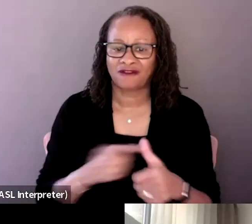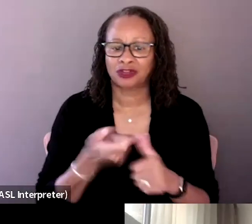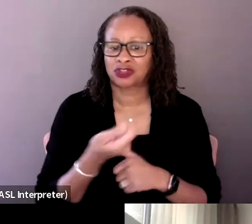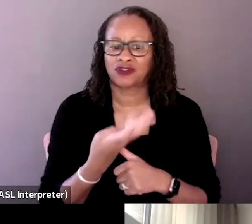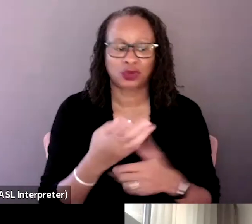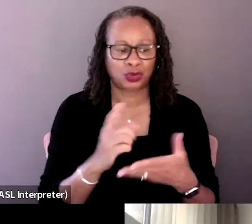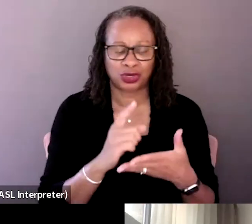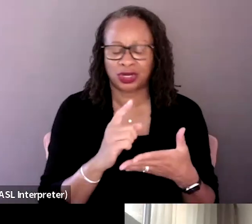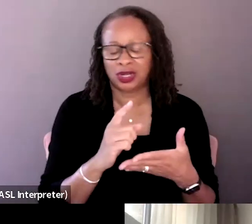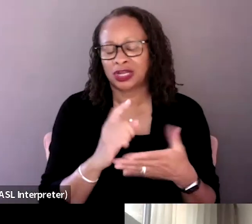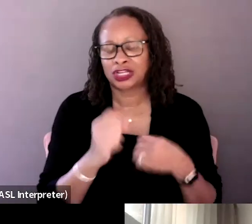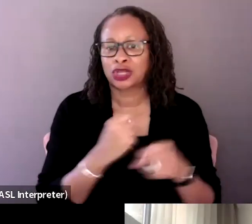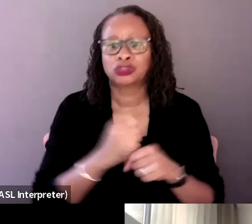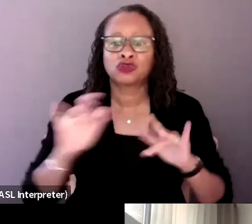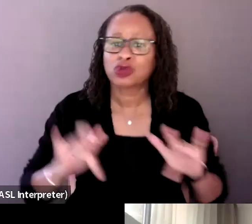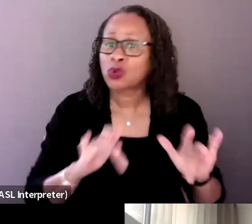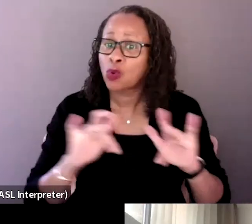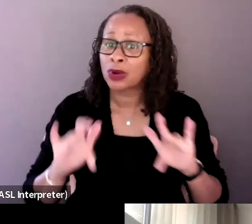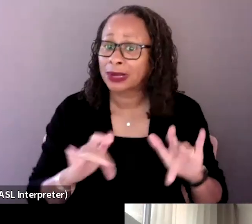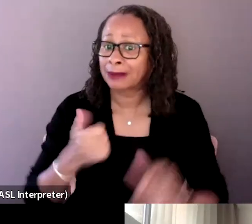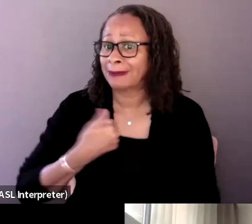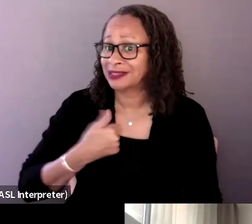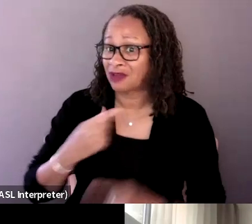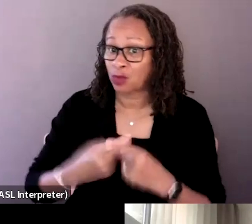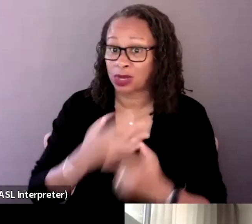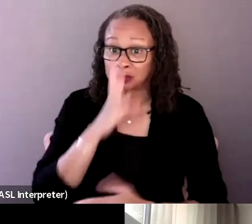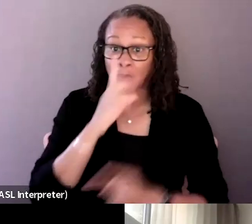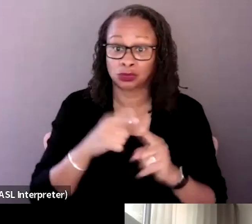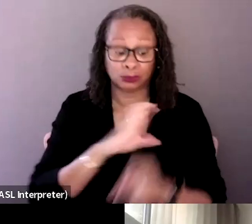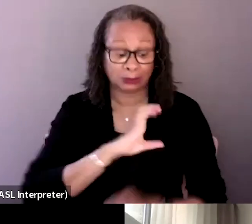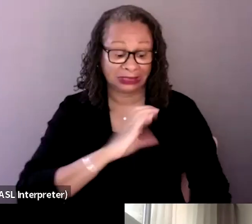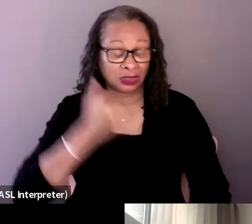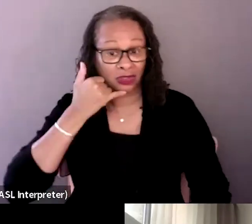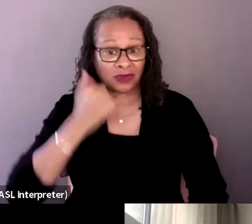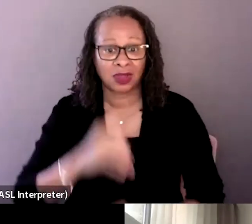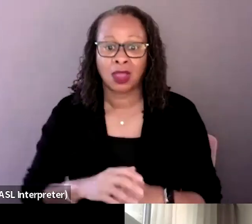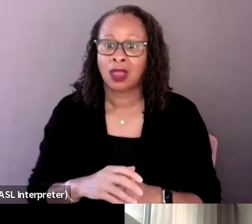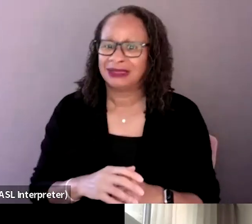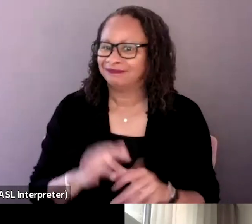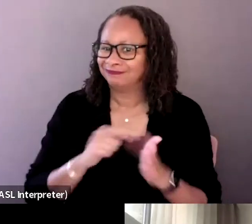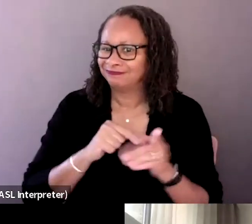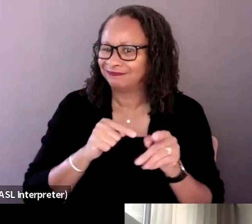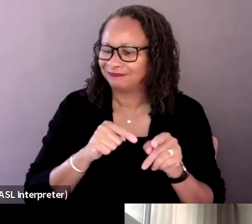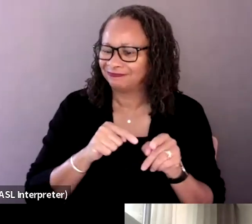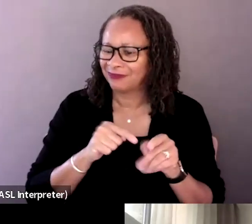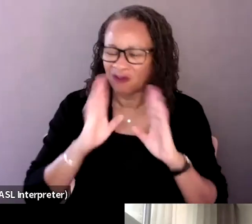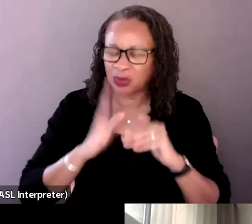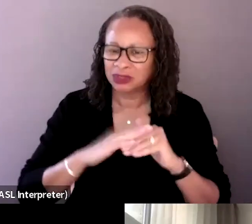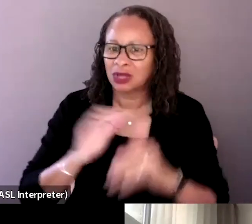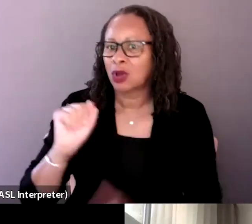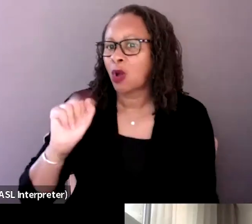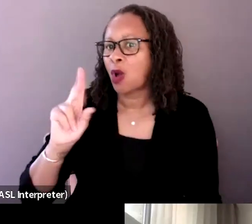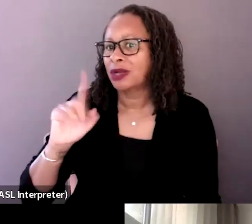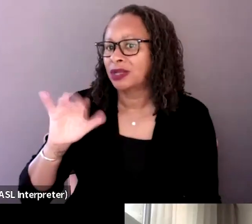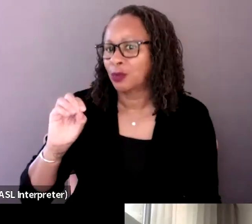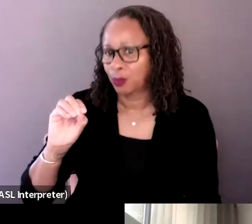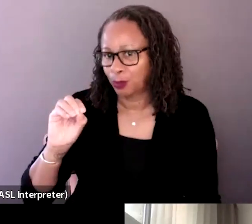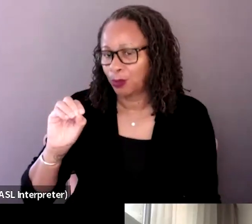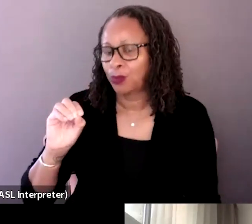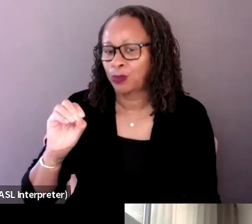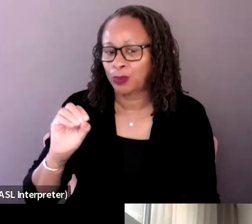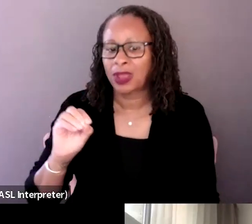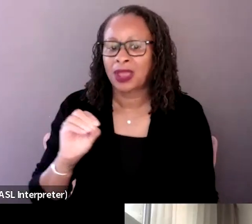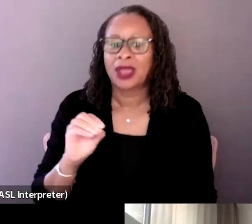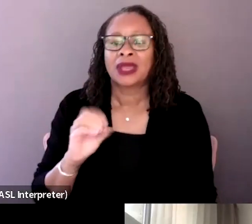purely recording by myself, mainly audio, but I also did a bit of